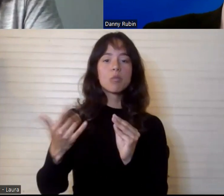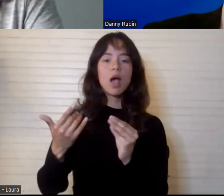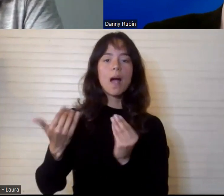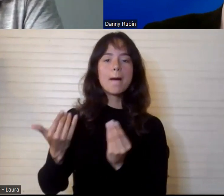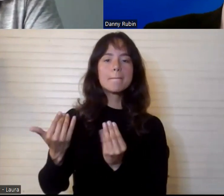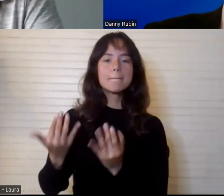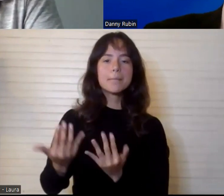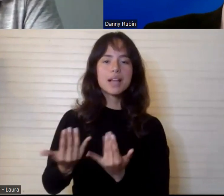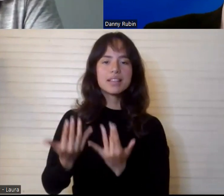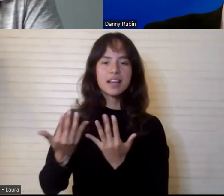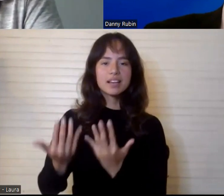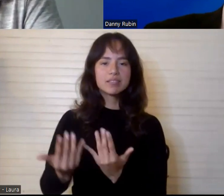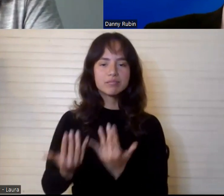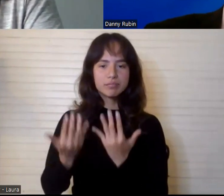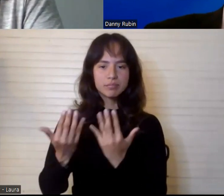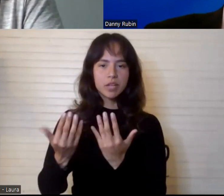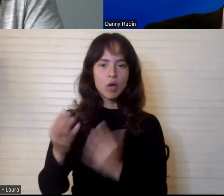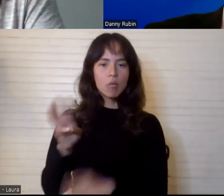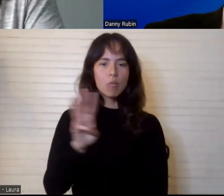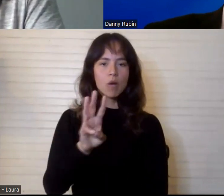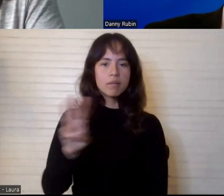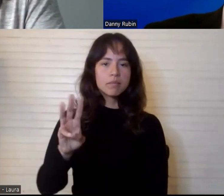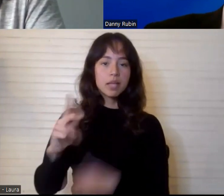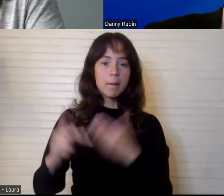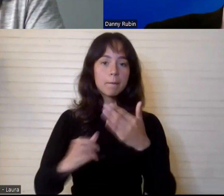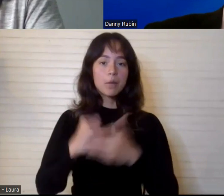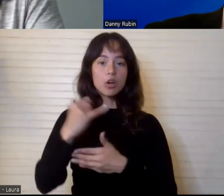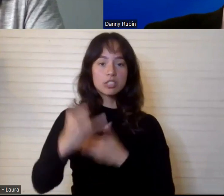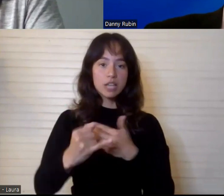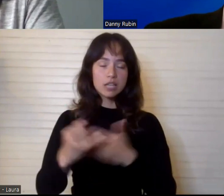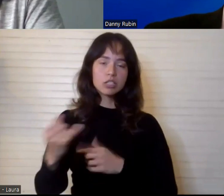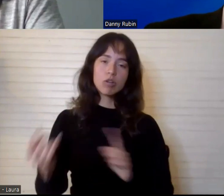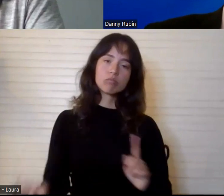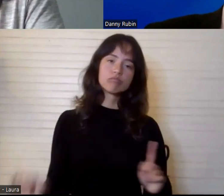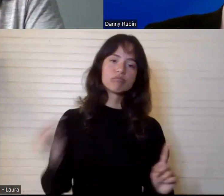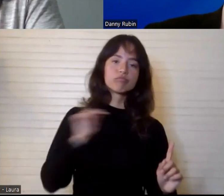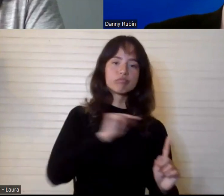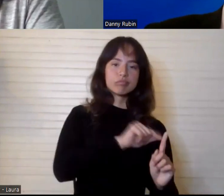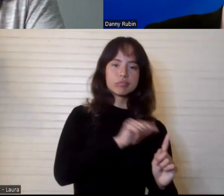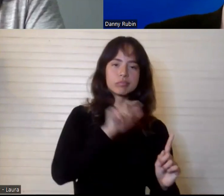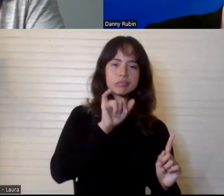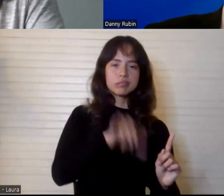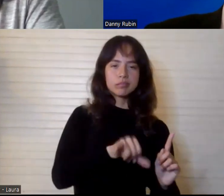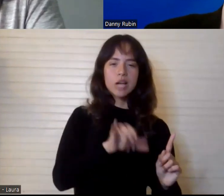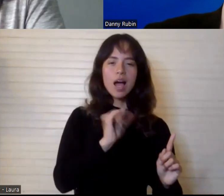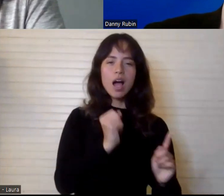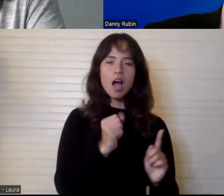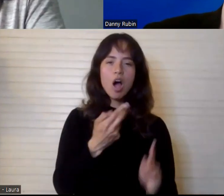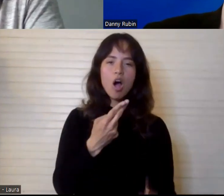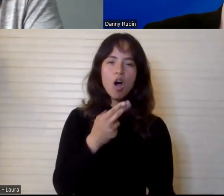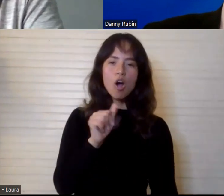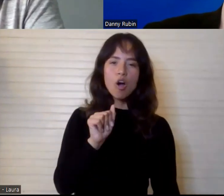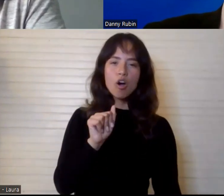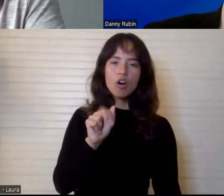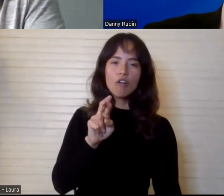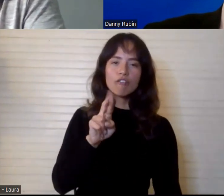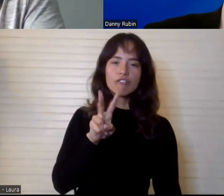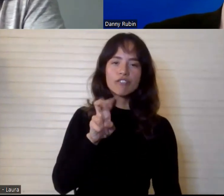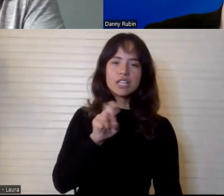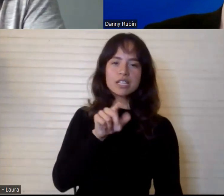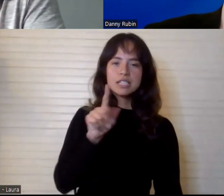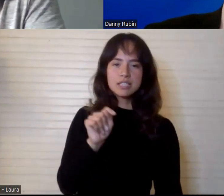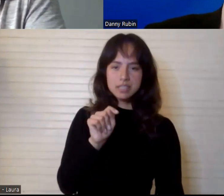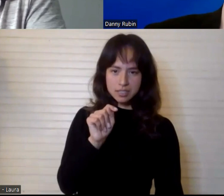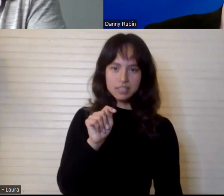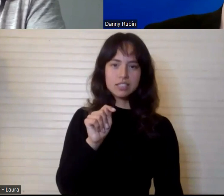going back to this neighborhood harvest project, I probably met with them about 12 to 14 times before we actually got to a point